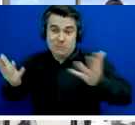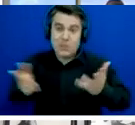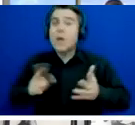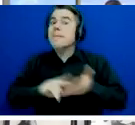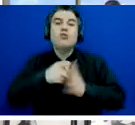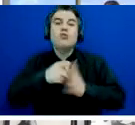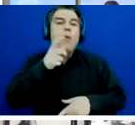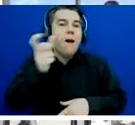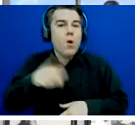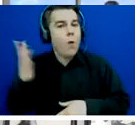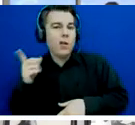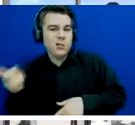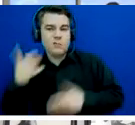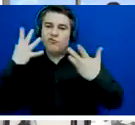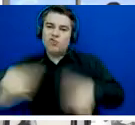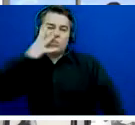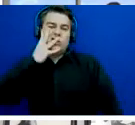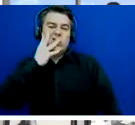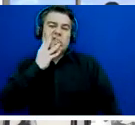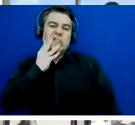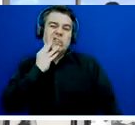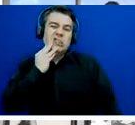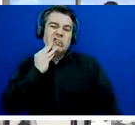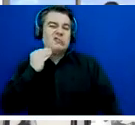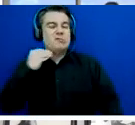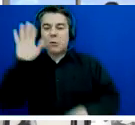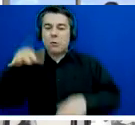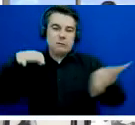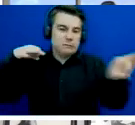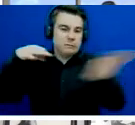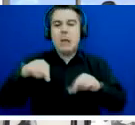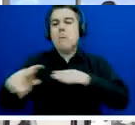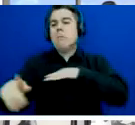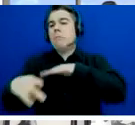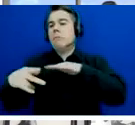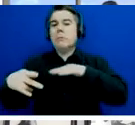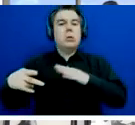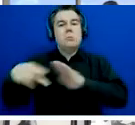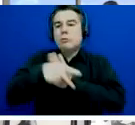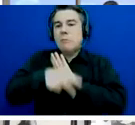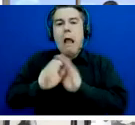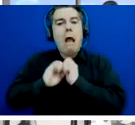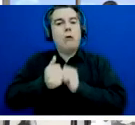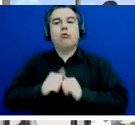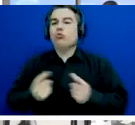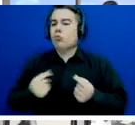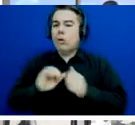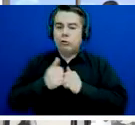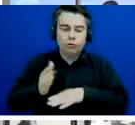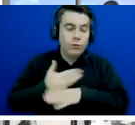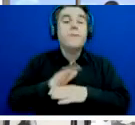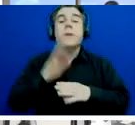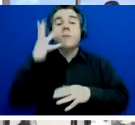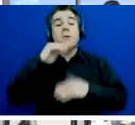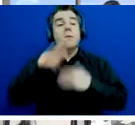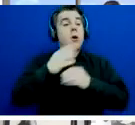to, because she's going to explain kind of some of the basic principles of how to get going, how to start sharing. And the beautiful thing about this company and this